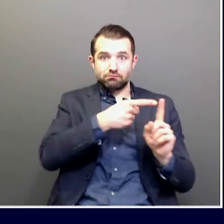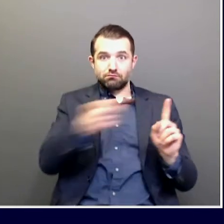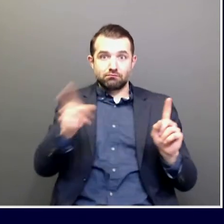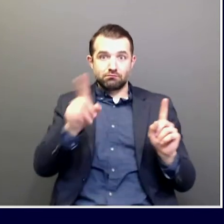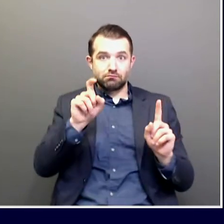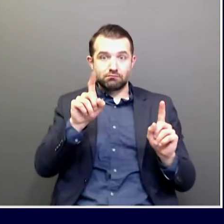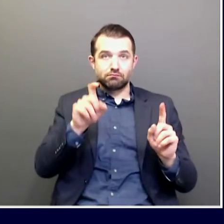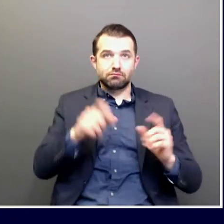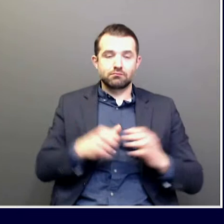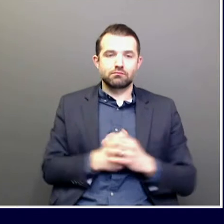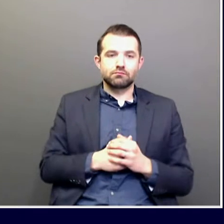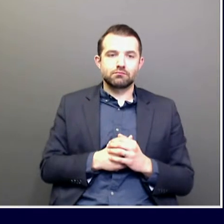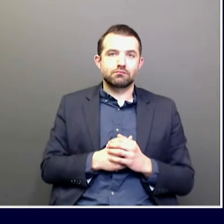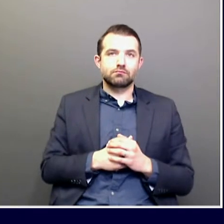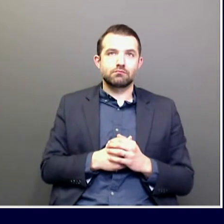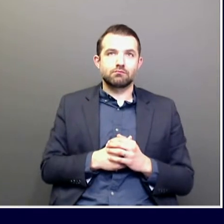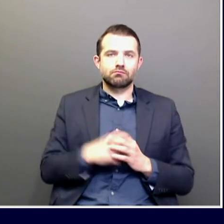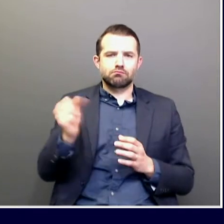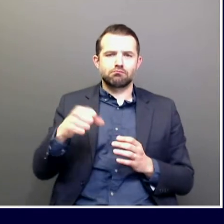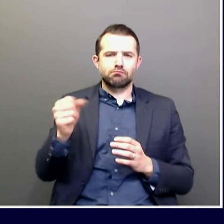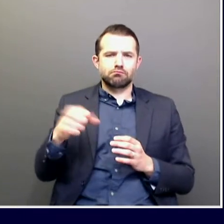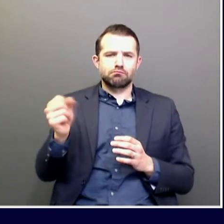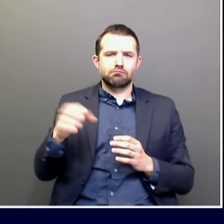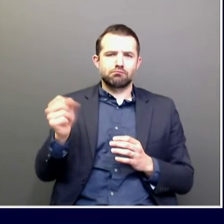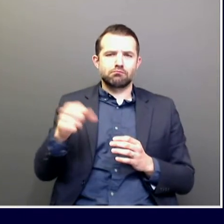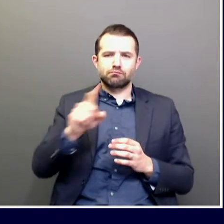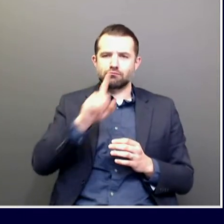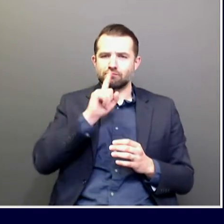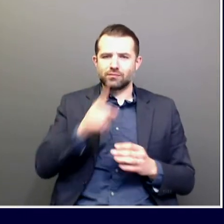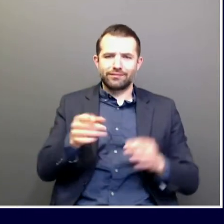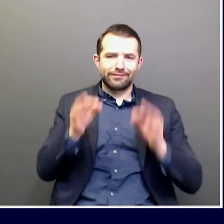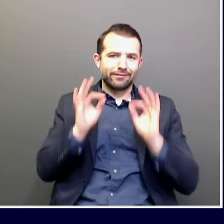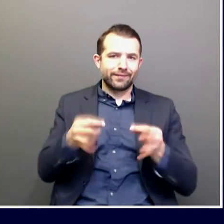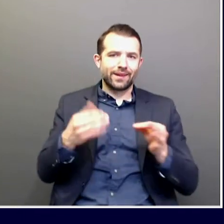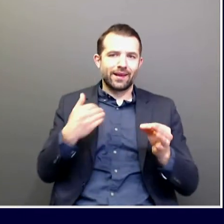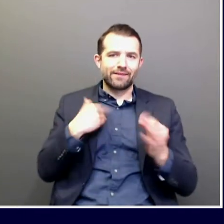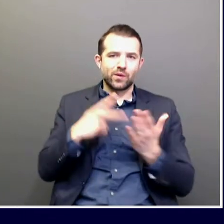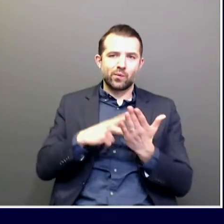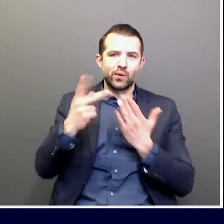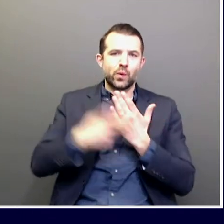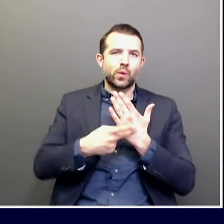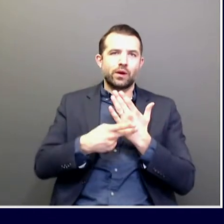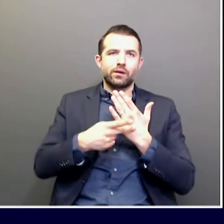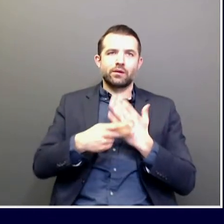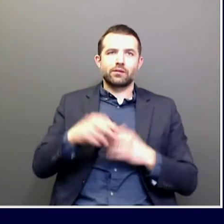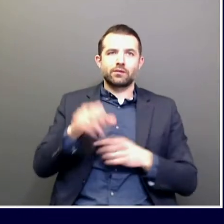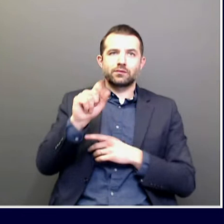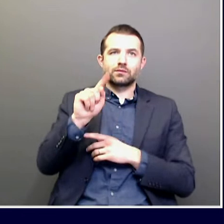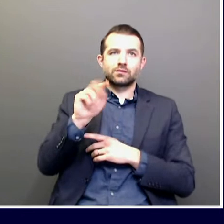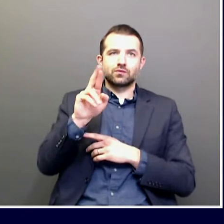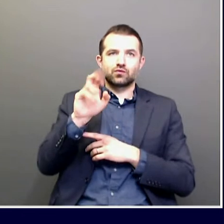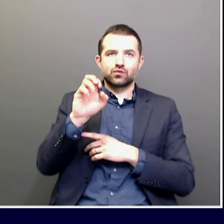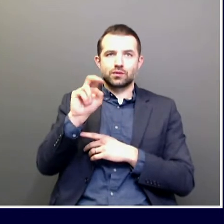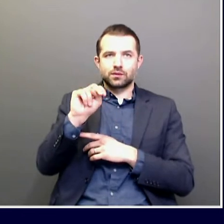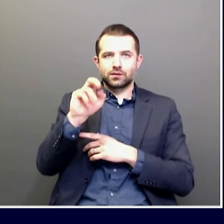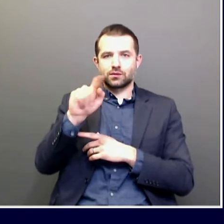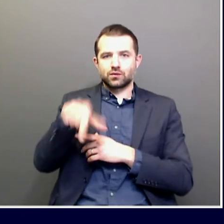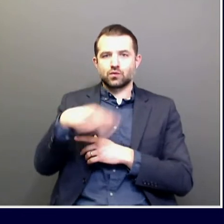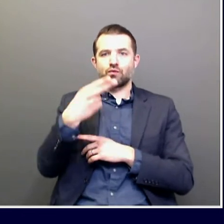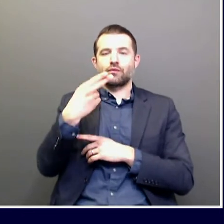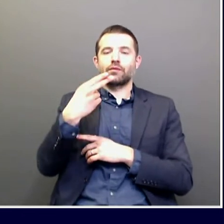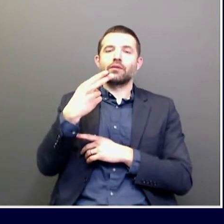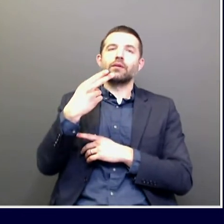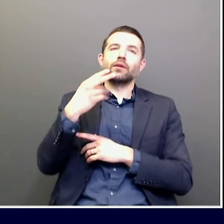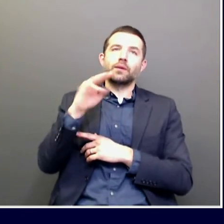COVID-19. We have specific people who can help with our school staff, recognizing that teaching